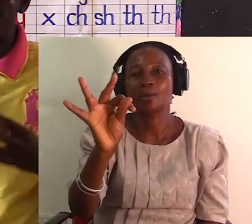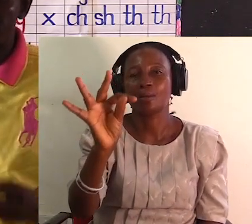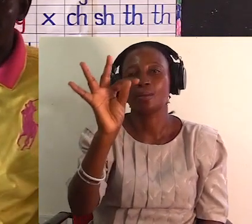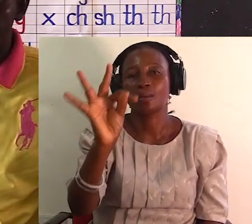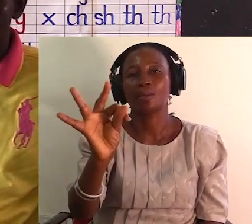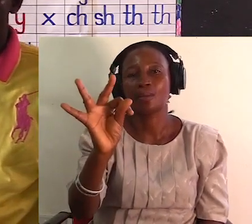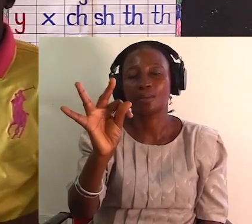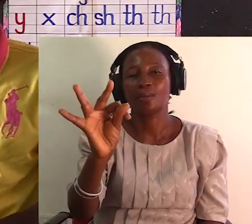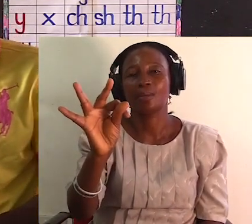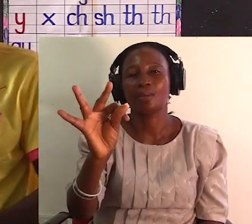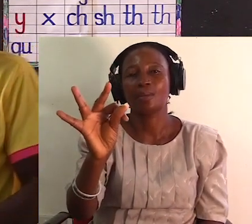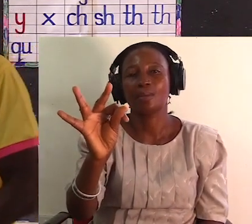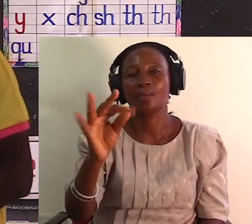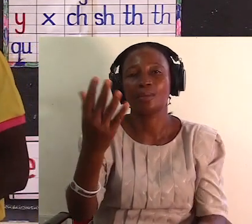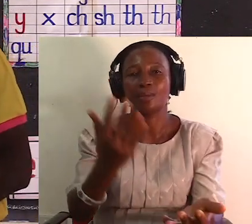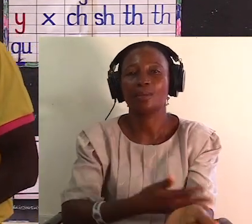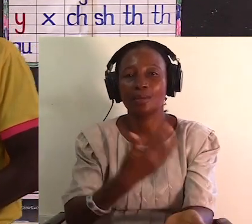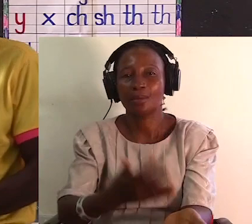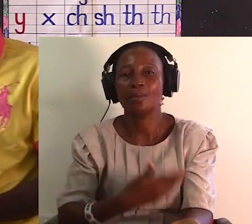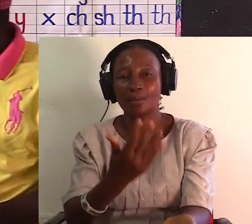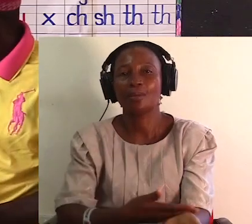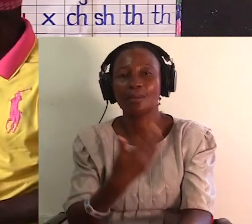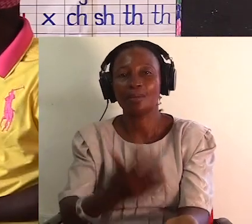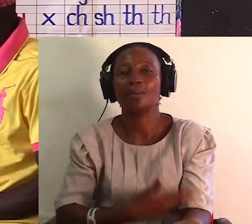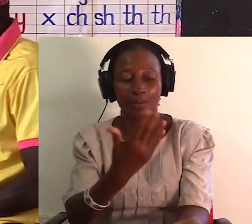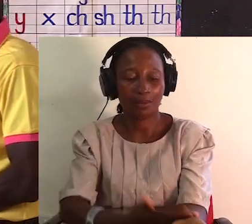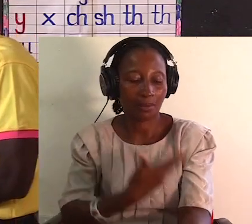the F, as in fish.